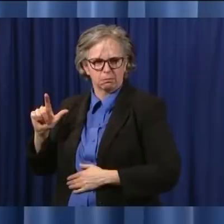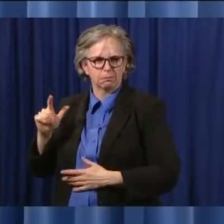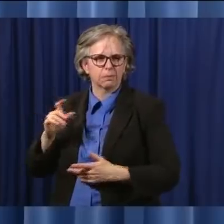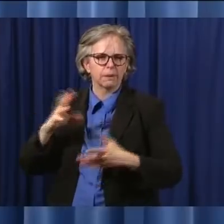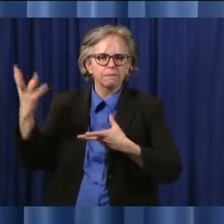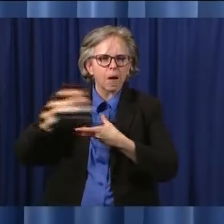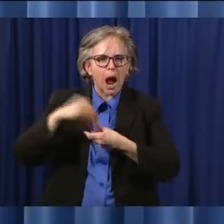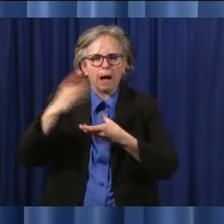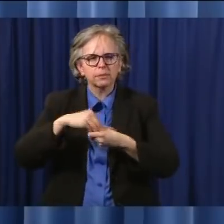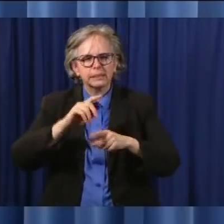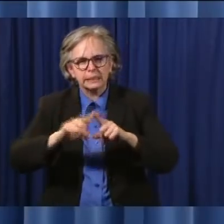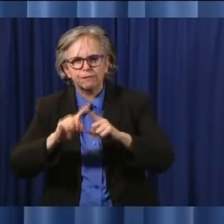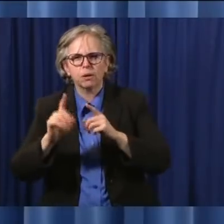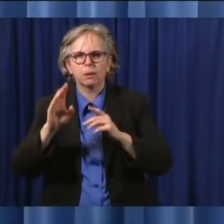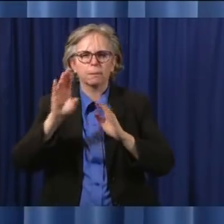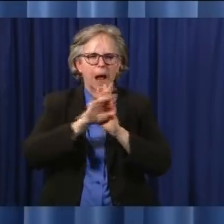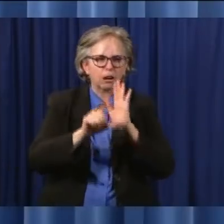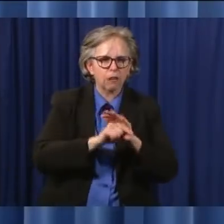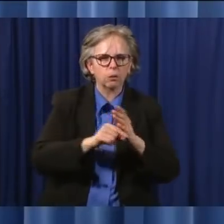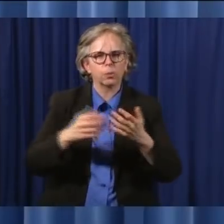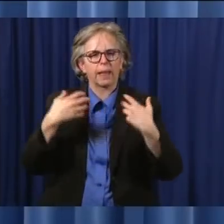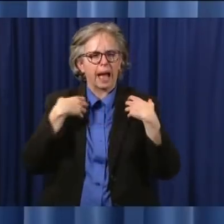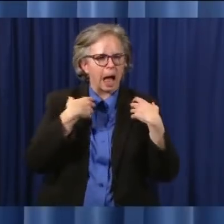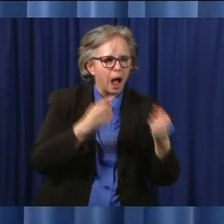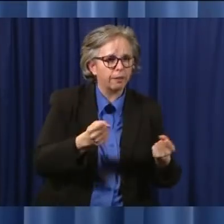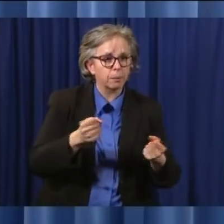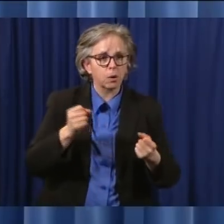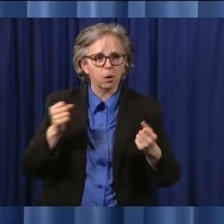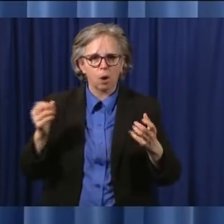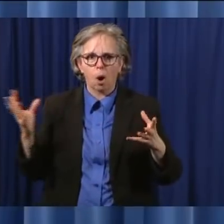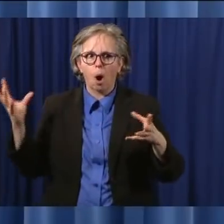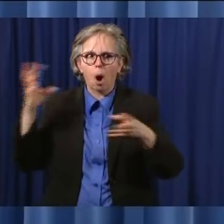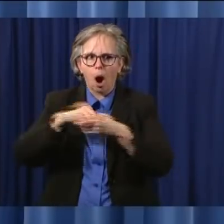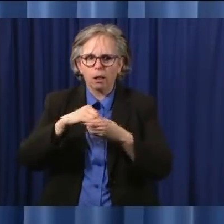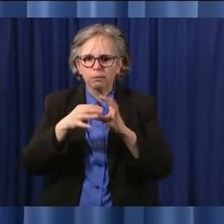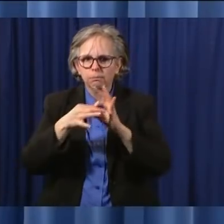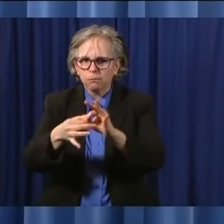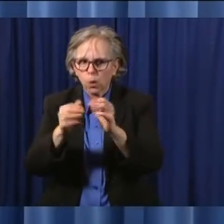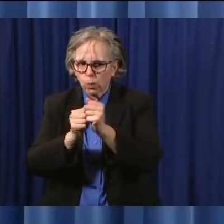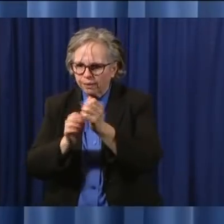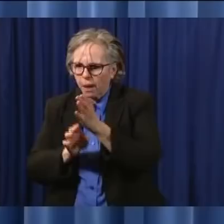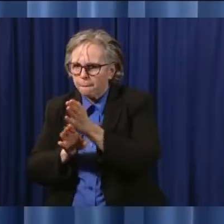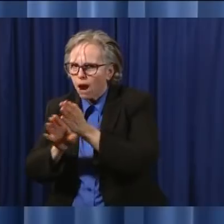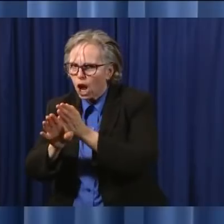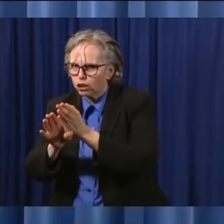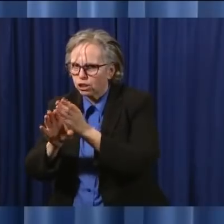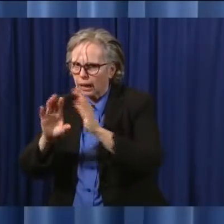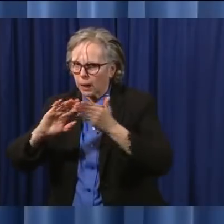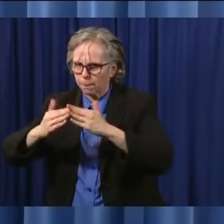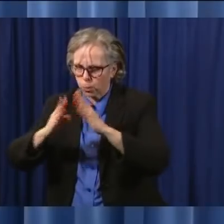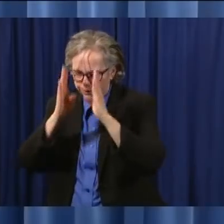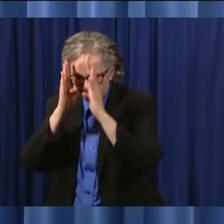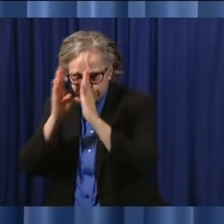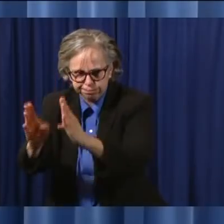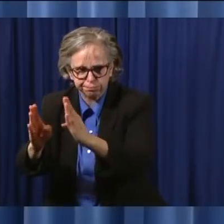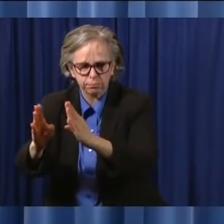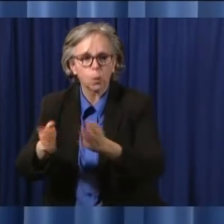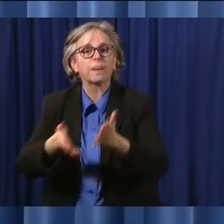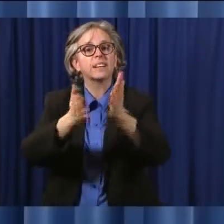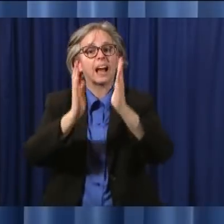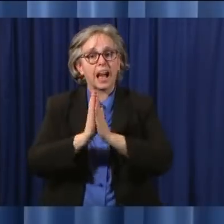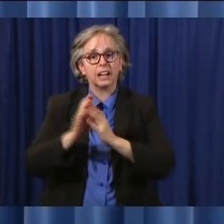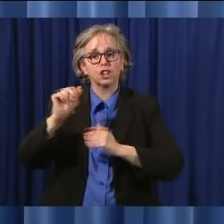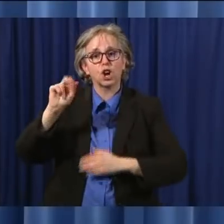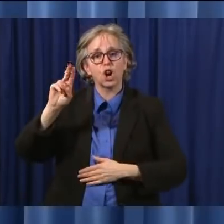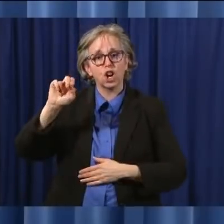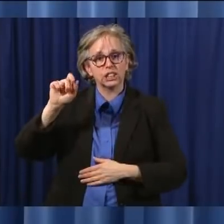ties to minority communities. And I asked Ohio Department of Aging Director Ursel McElroy, as well as our